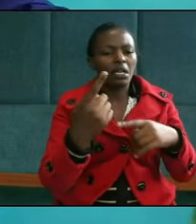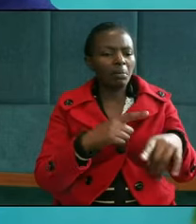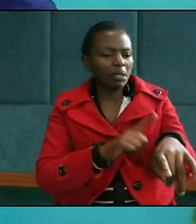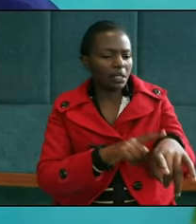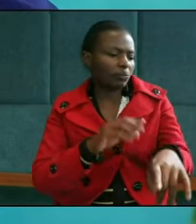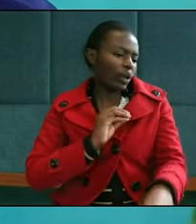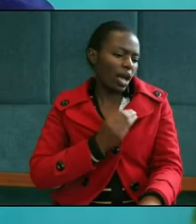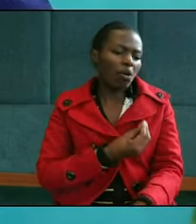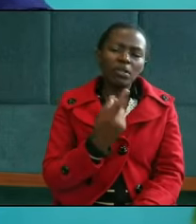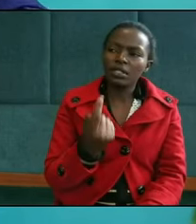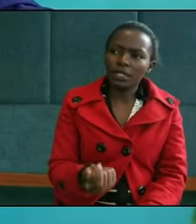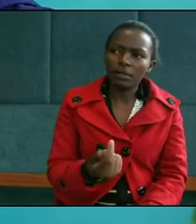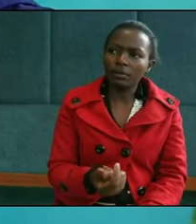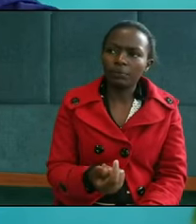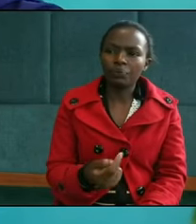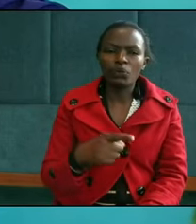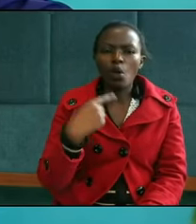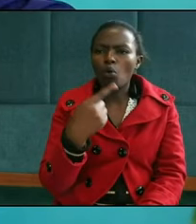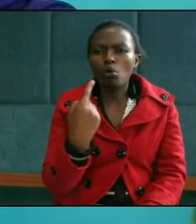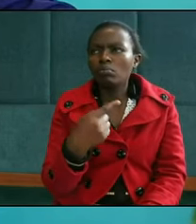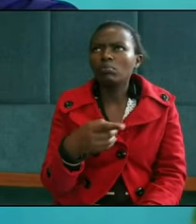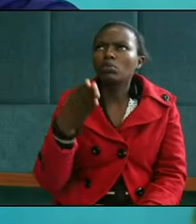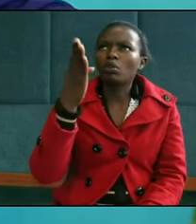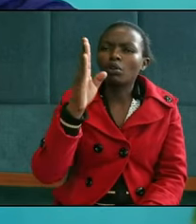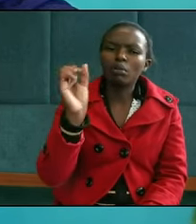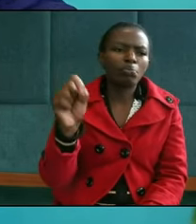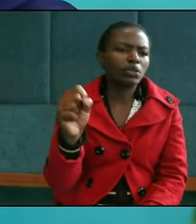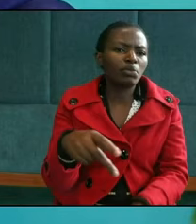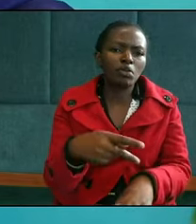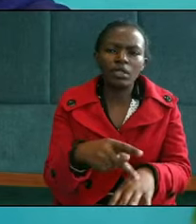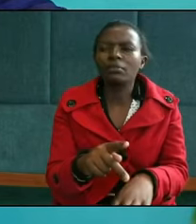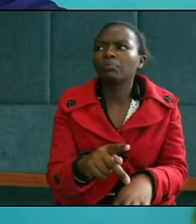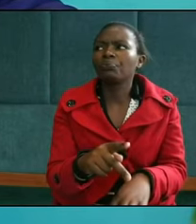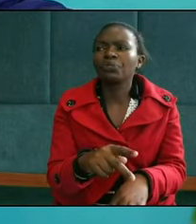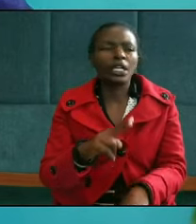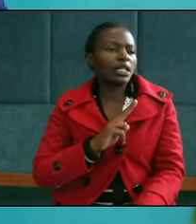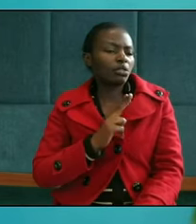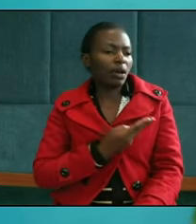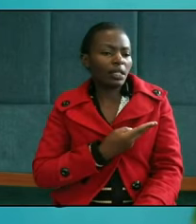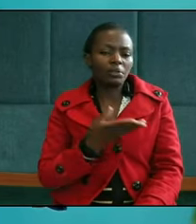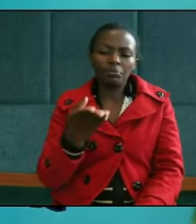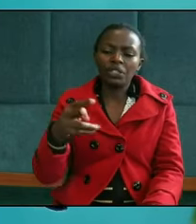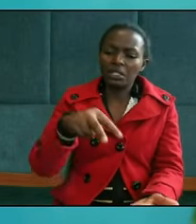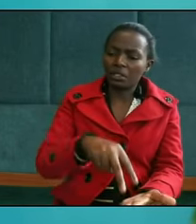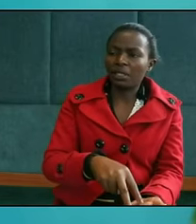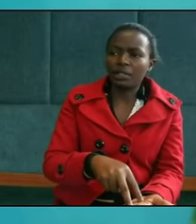now. Whom shall I send? We are now standing at the borders of eternity.